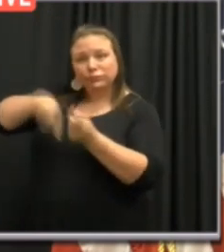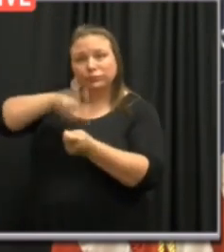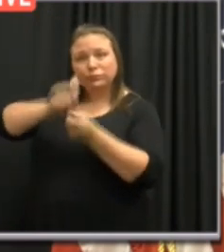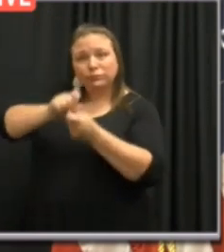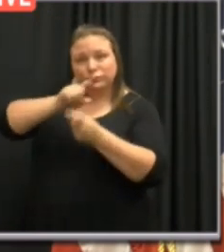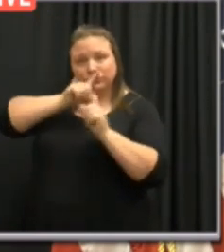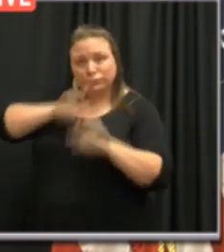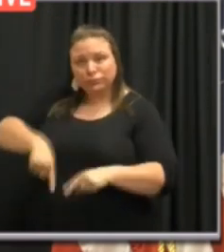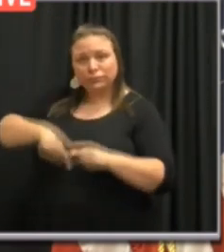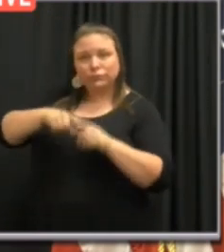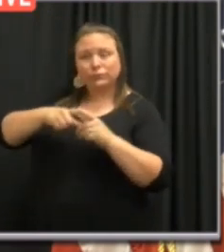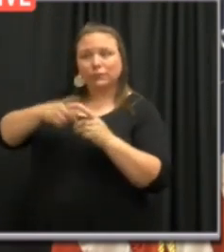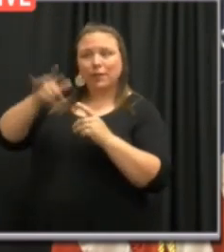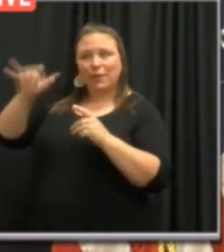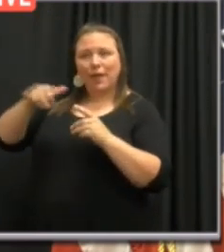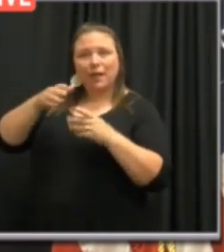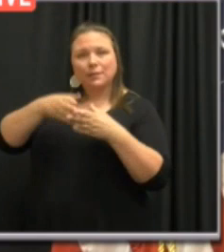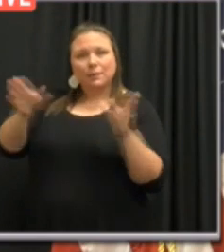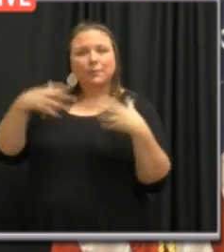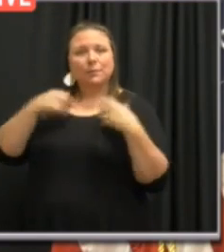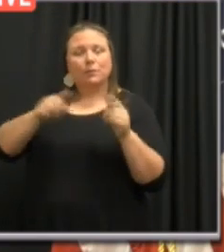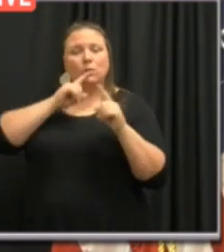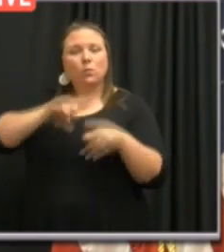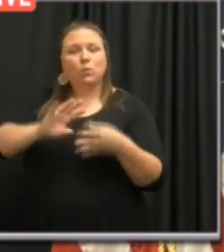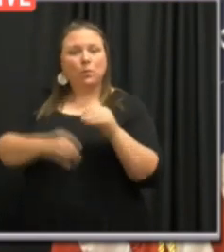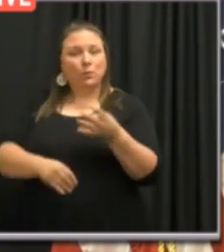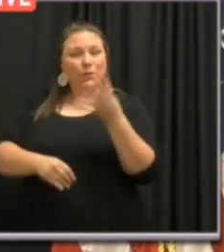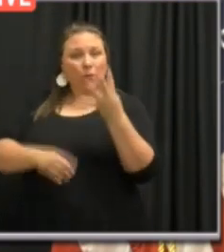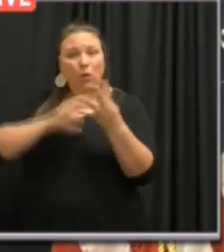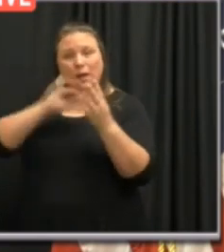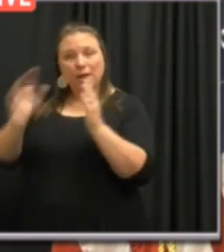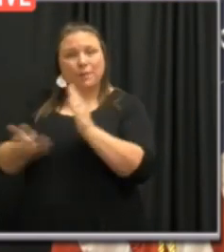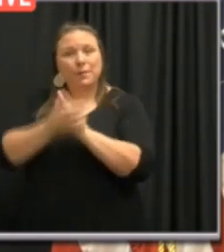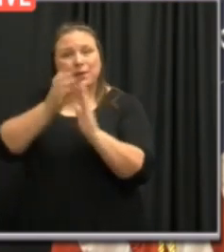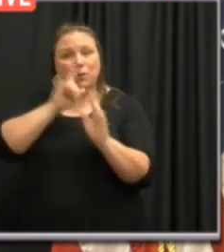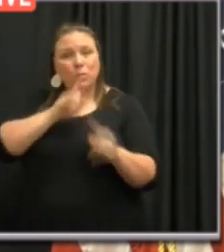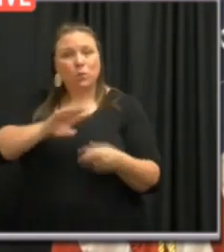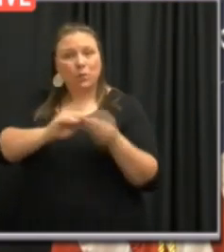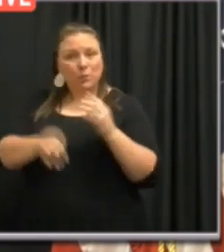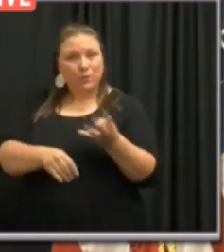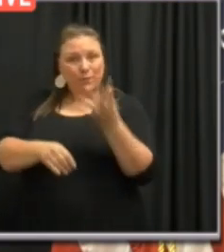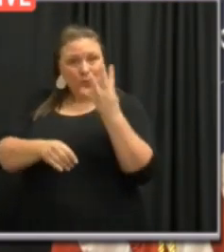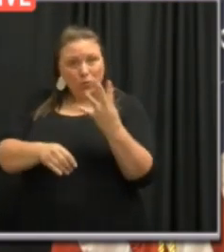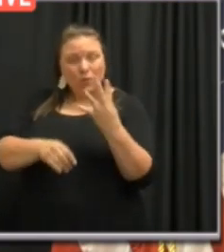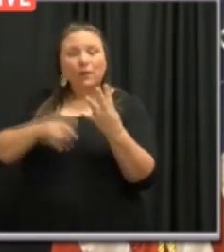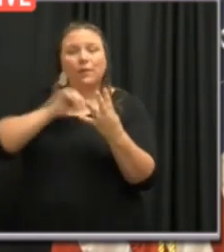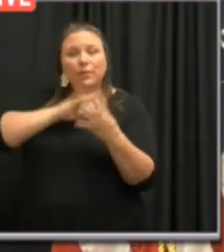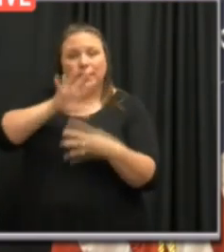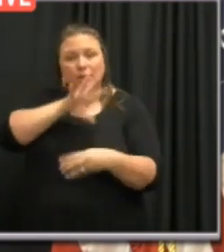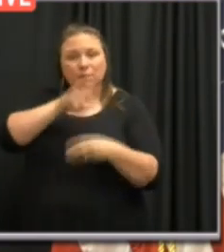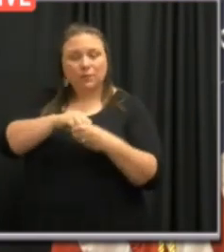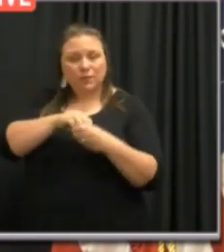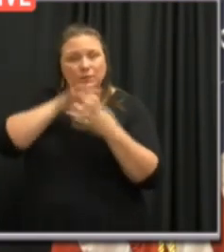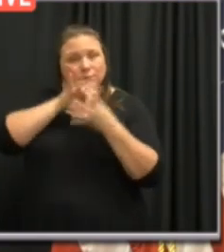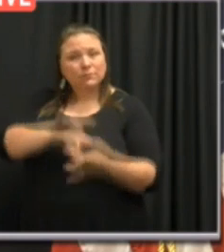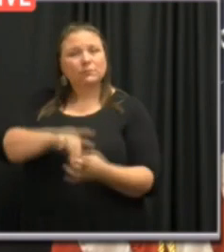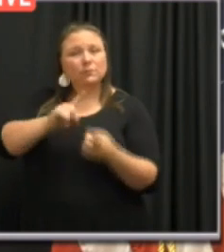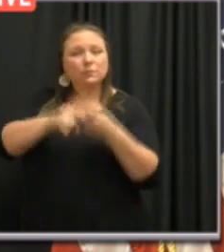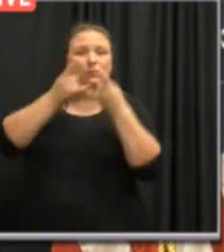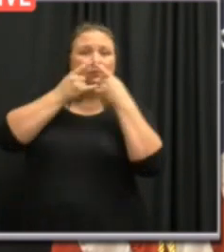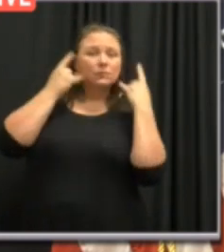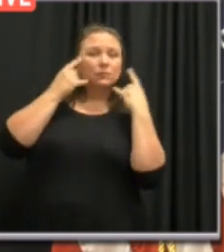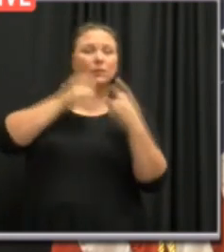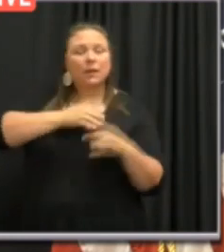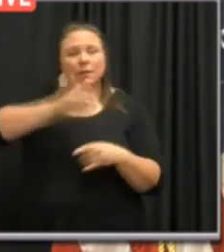is the Public Health Order number 4 and amended Order number 4, which deals with face masks and